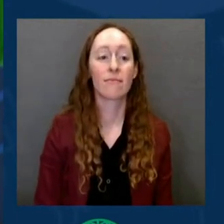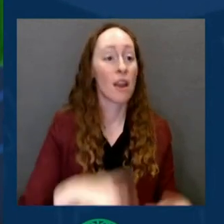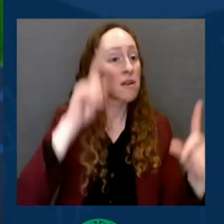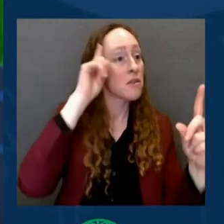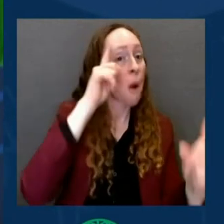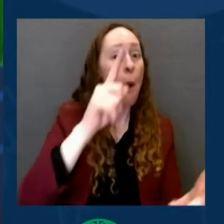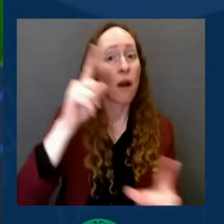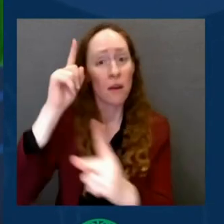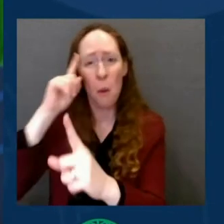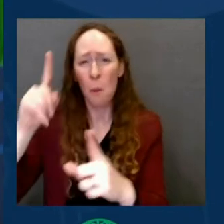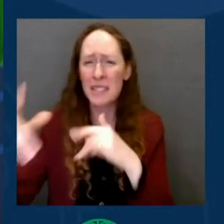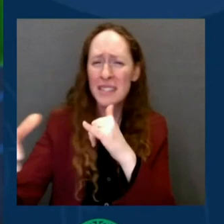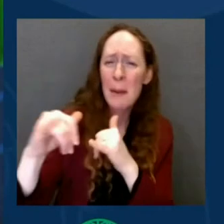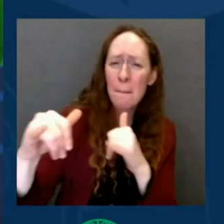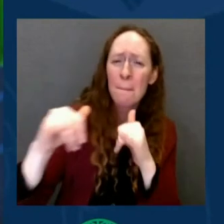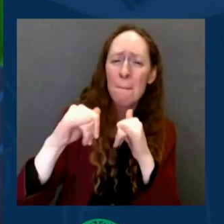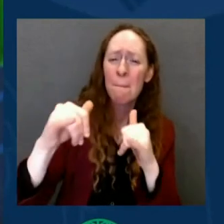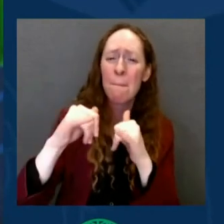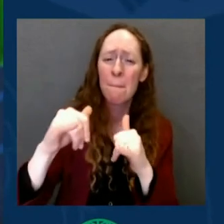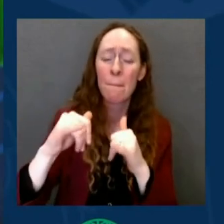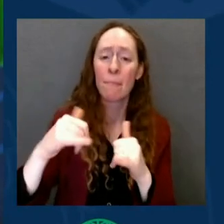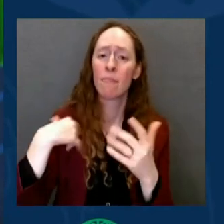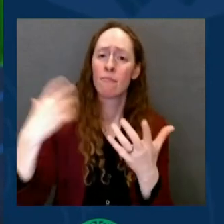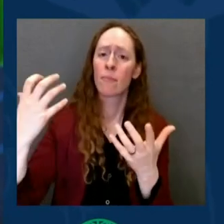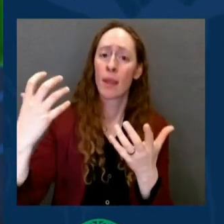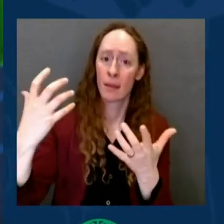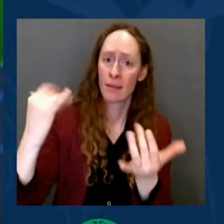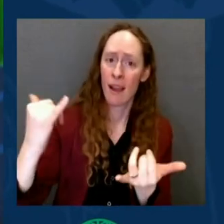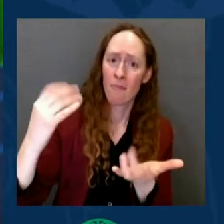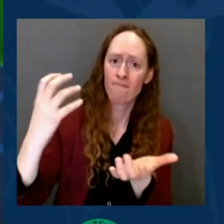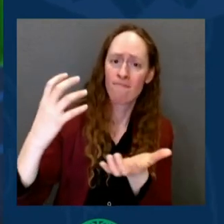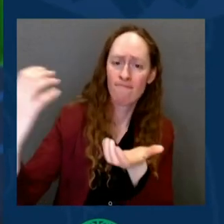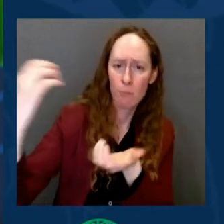and confident nature for progress